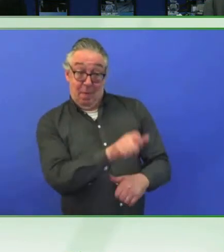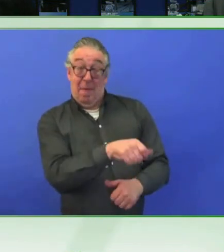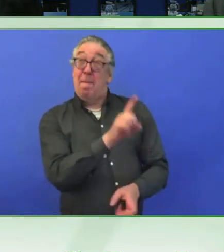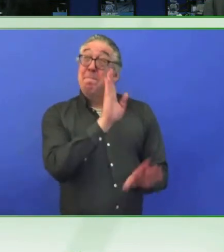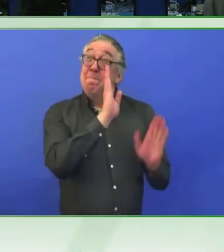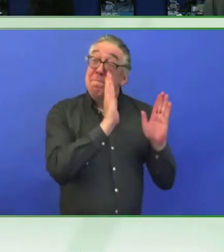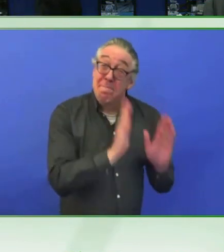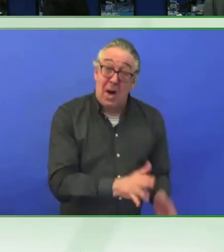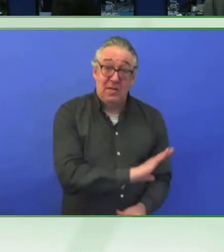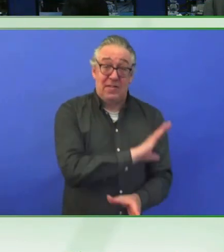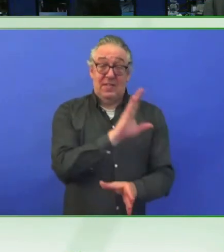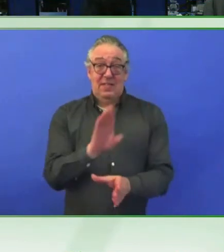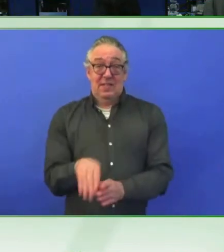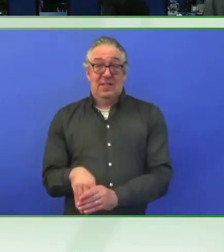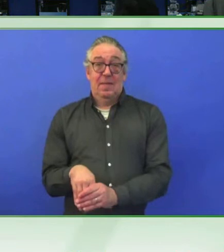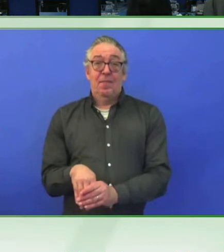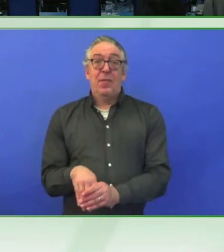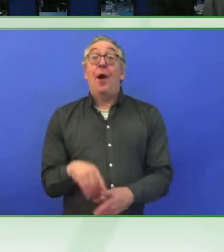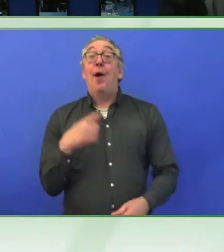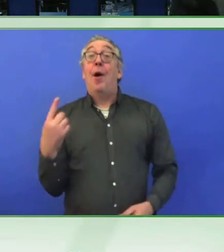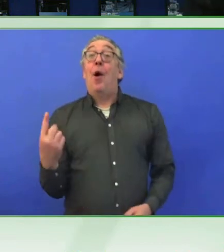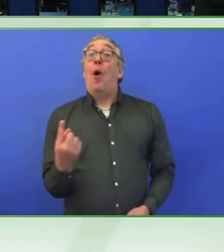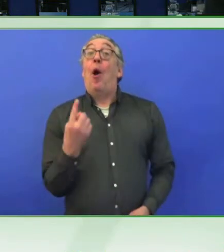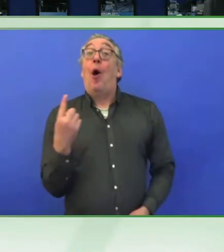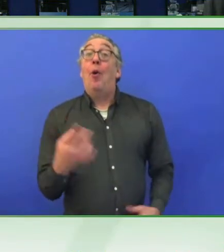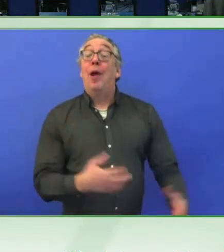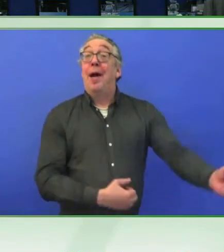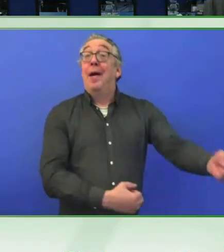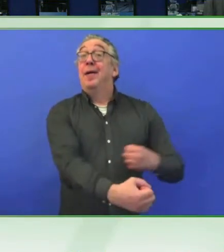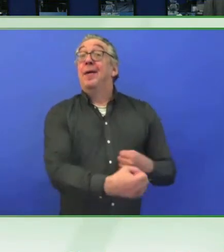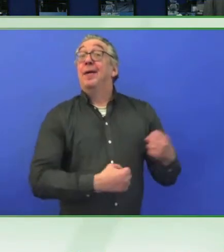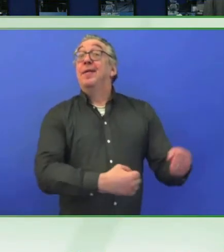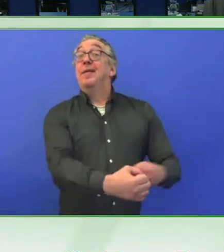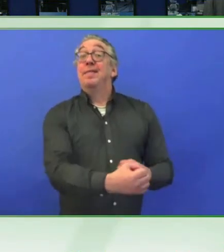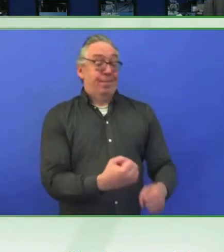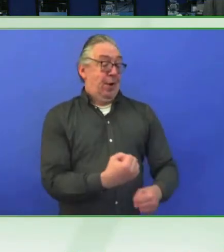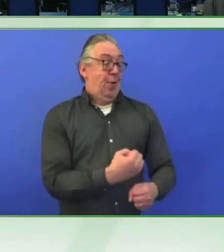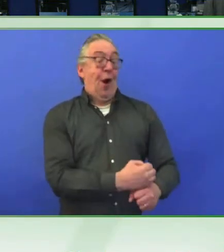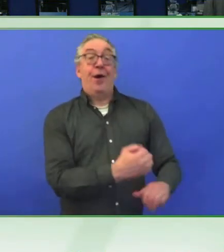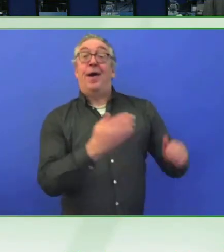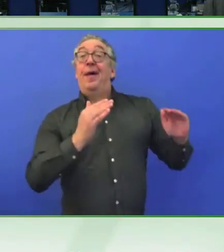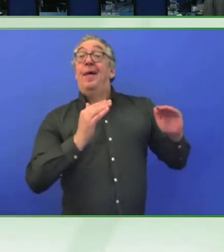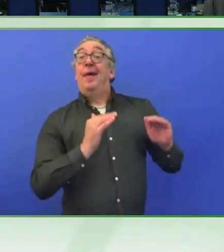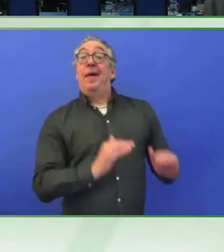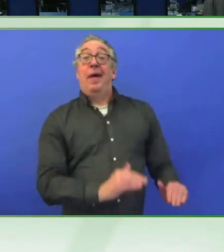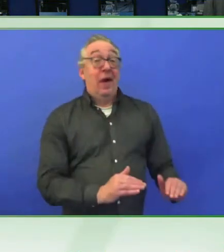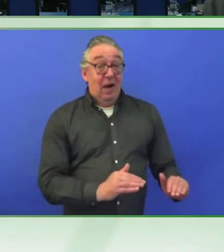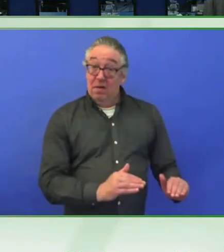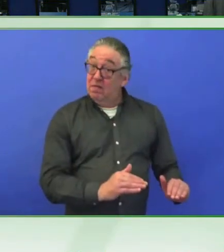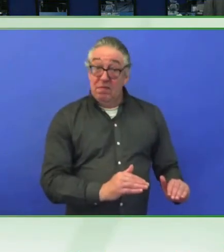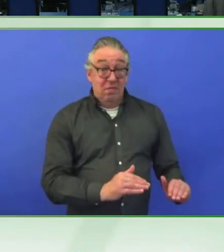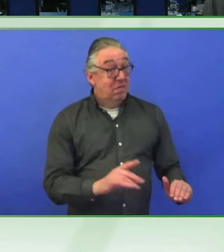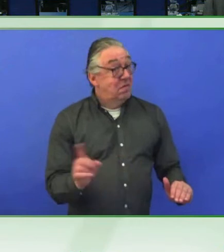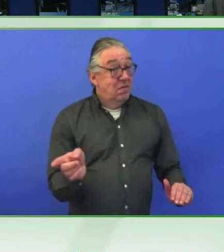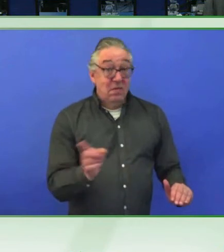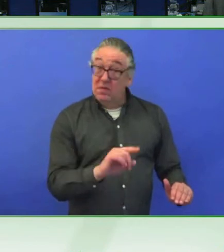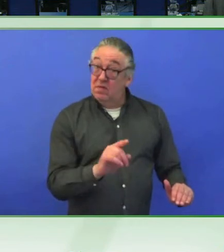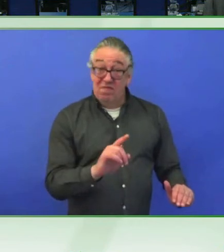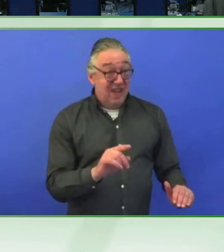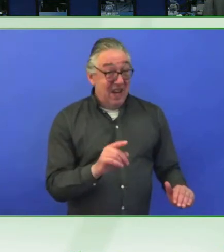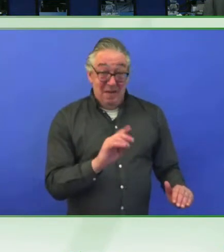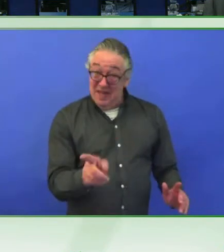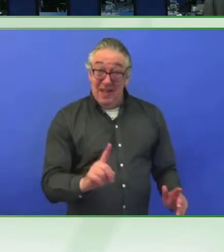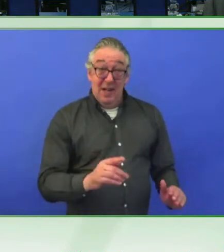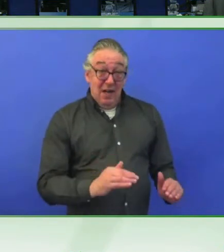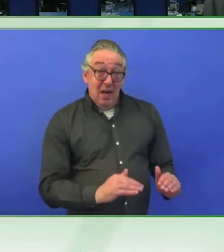an employee, but sitting at the same table, actually in the boardroom, in the